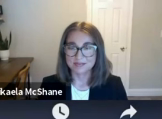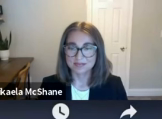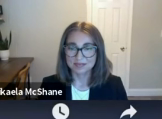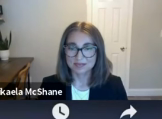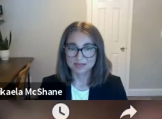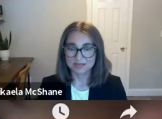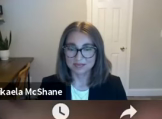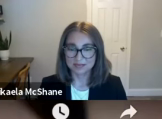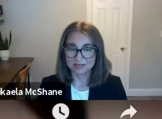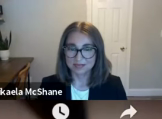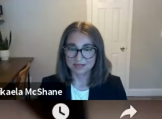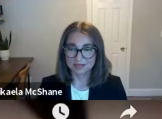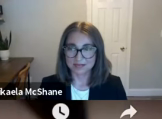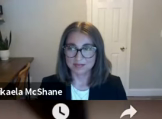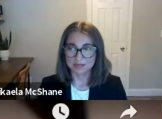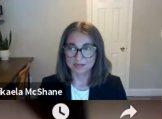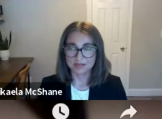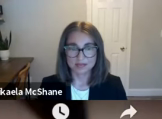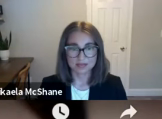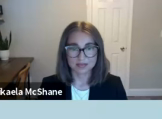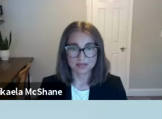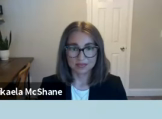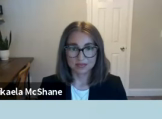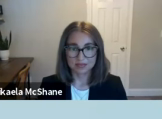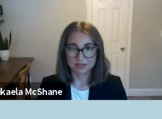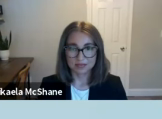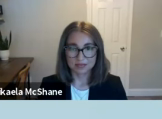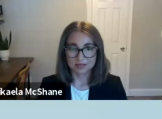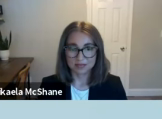time. It's who and what we are.